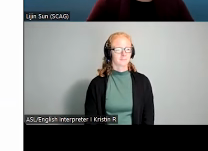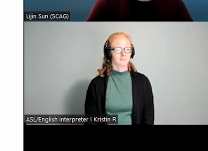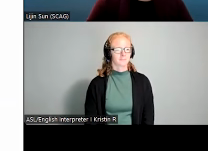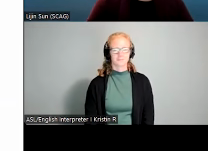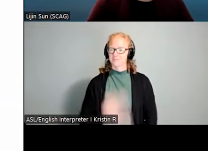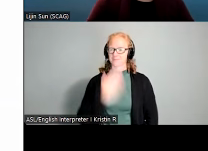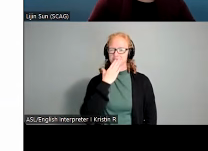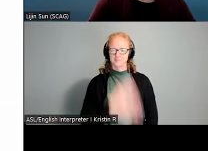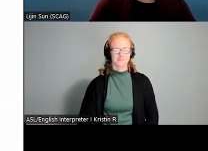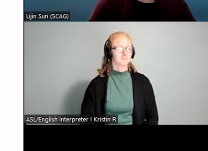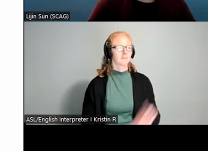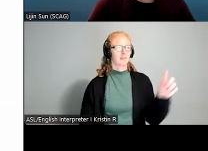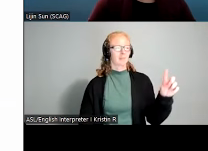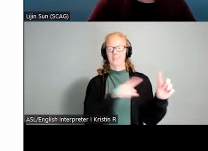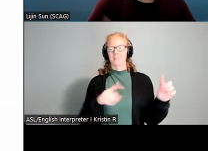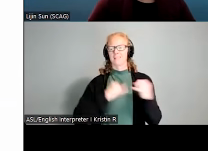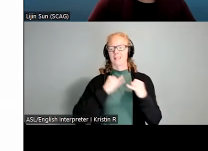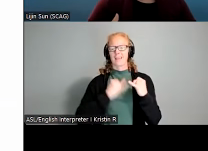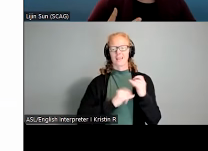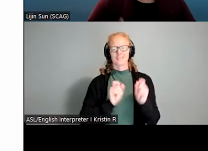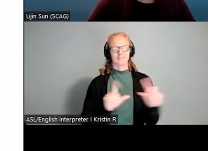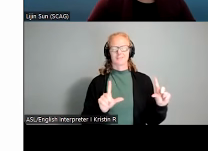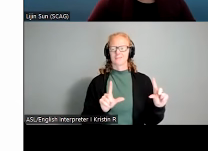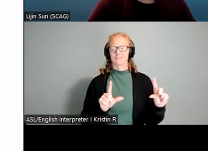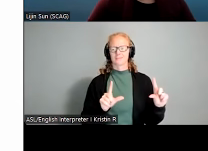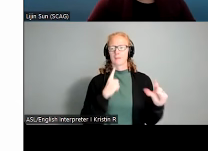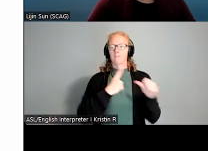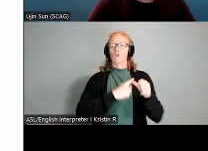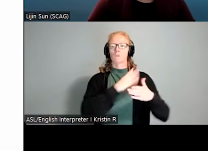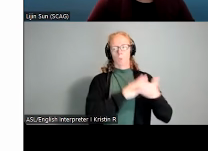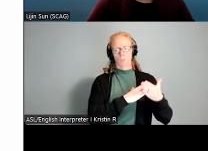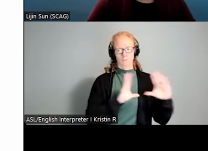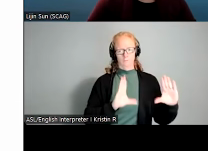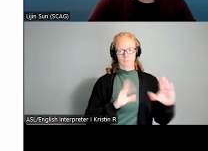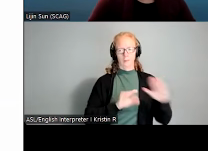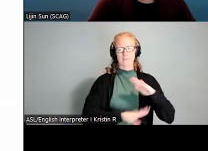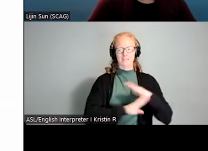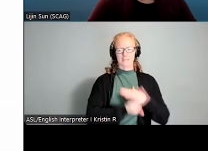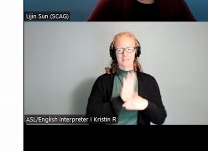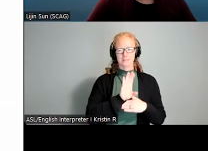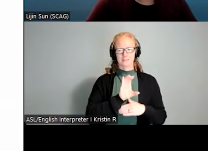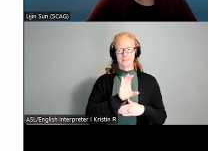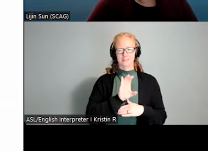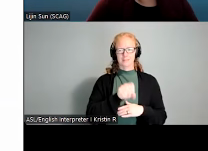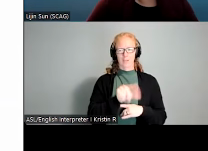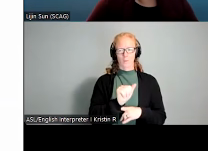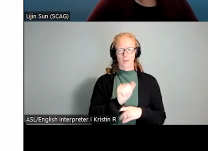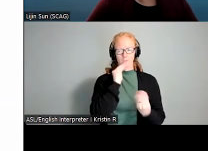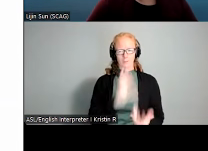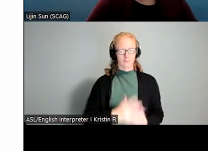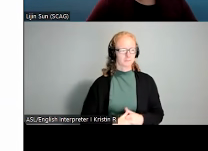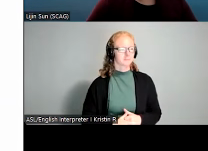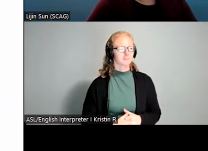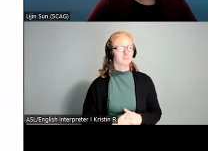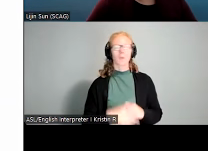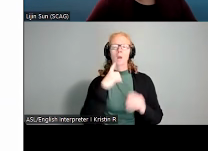Thank you. This is really the last slide of the first portion of CEQA Basics. What I want to show with this slide is that